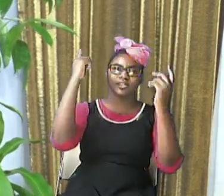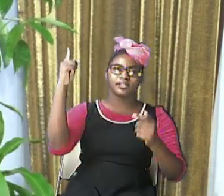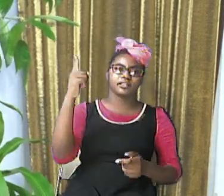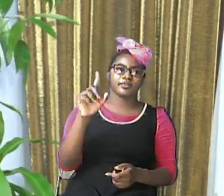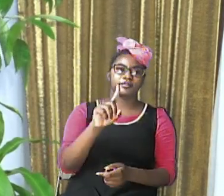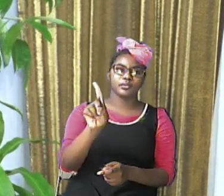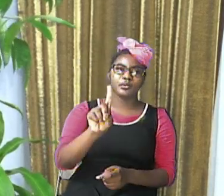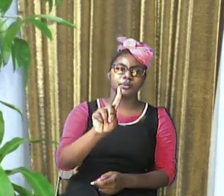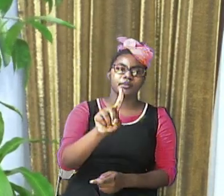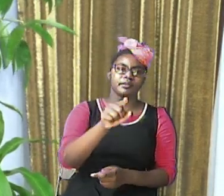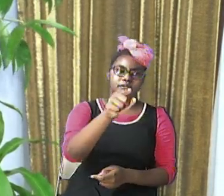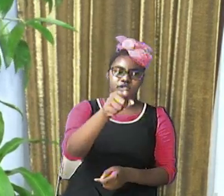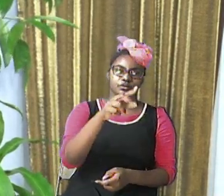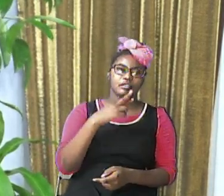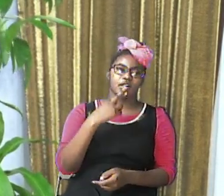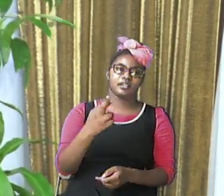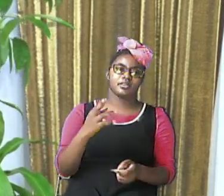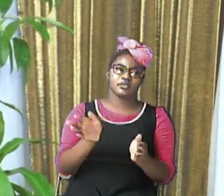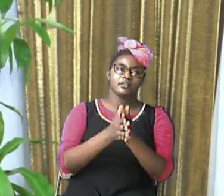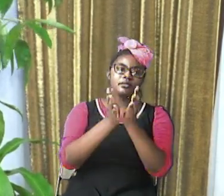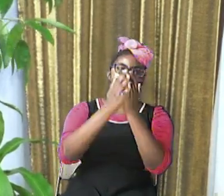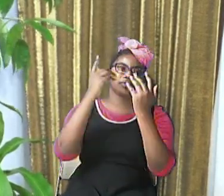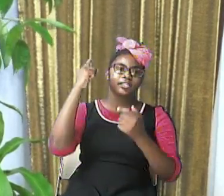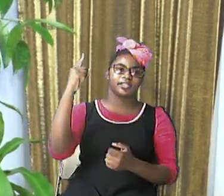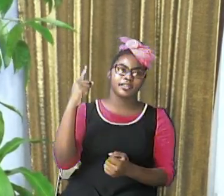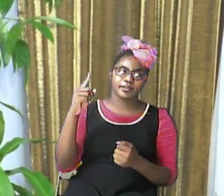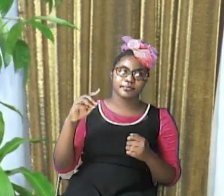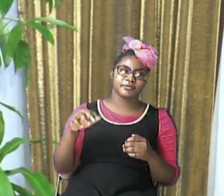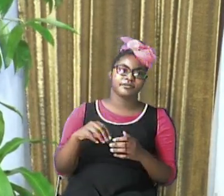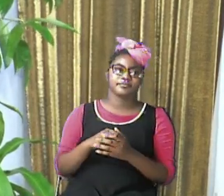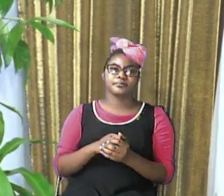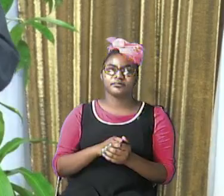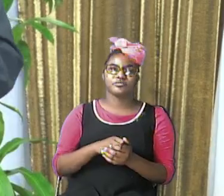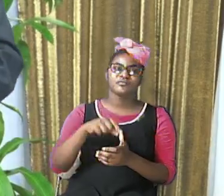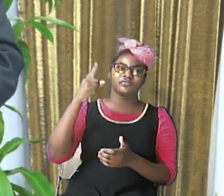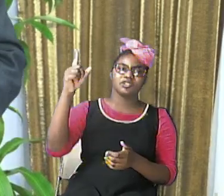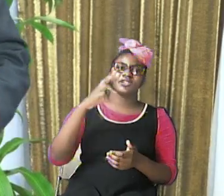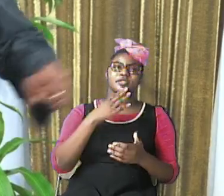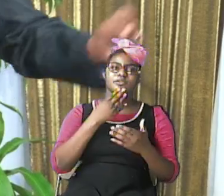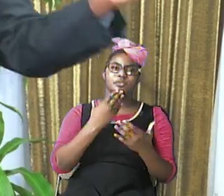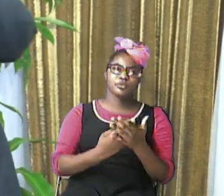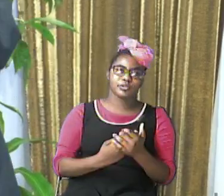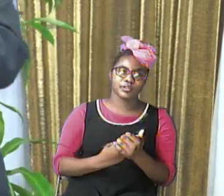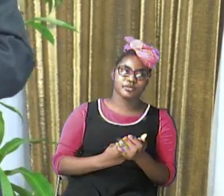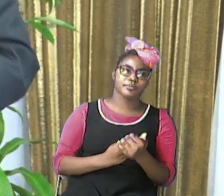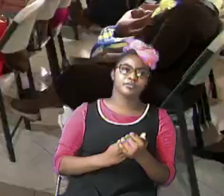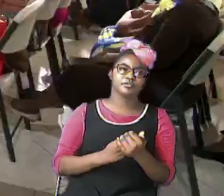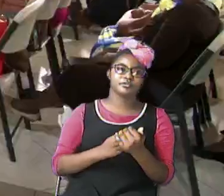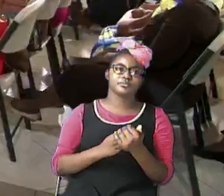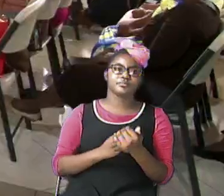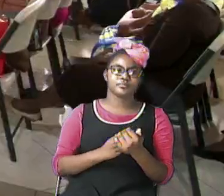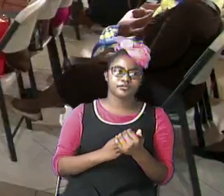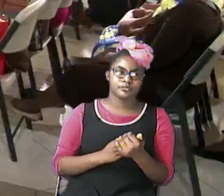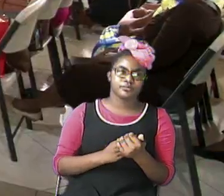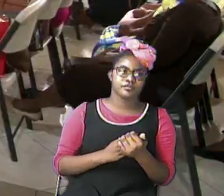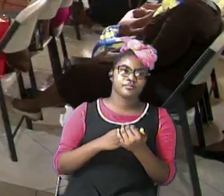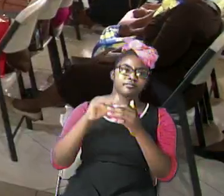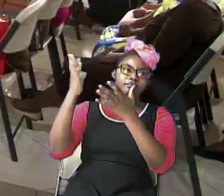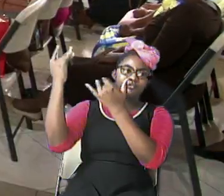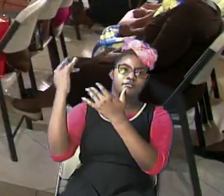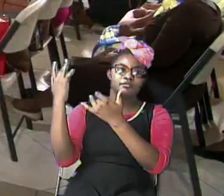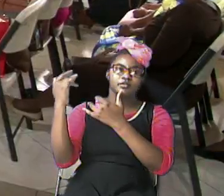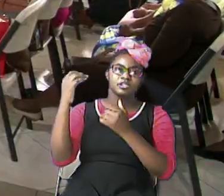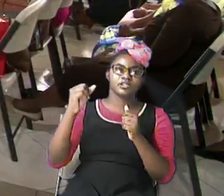Him. Don't be ashamed to lift up your Jesus. He's good. He's good. And His mercies